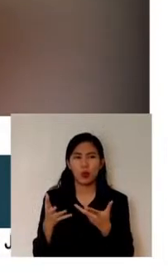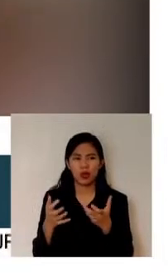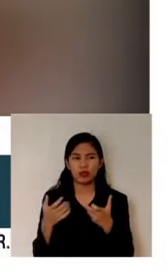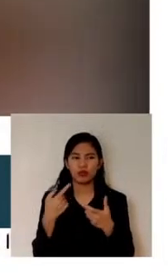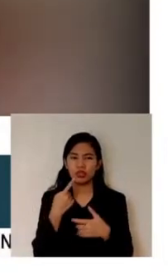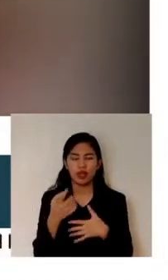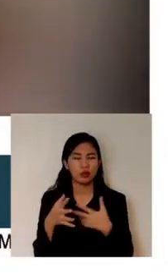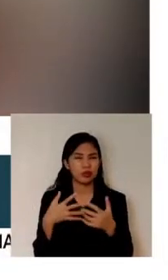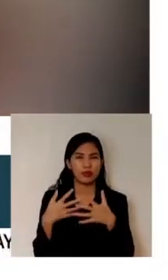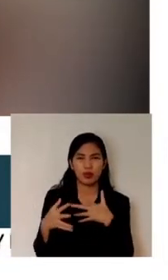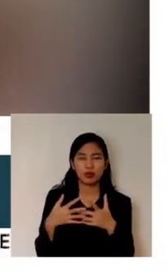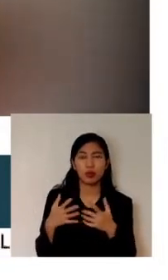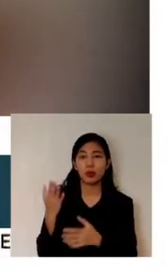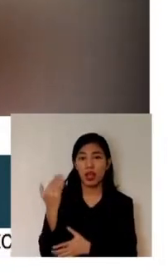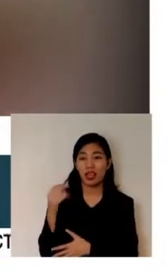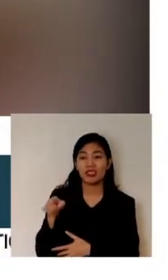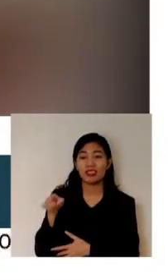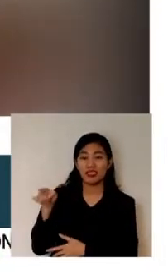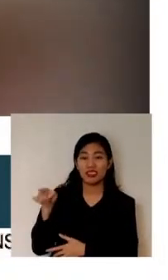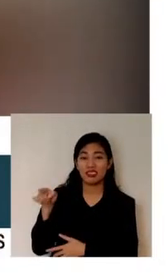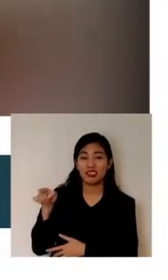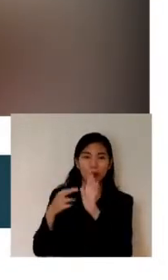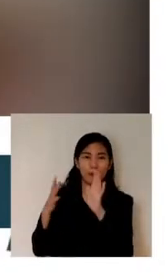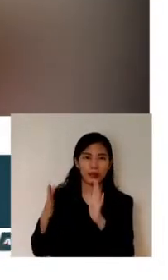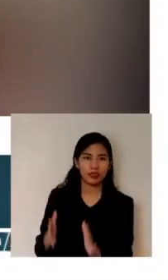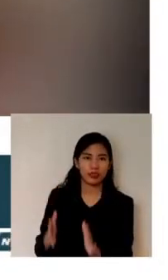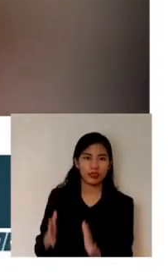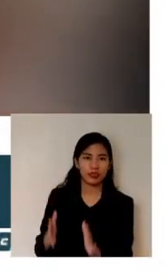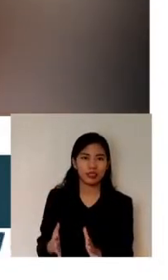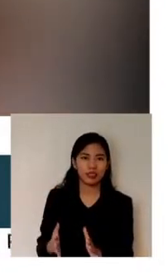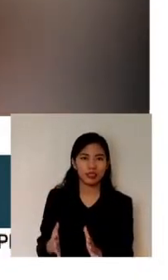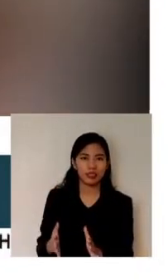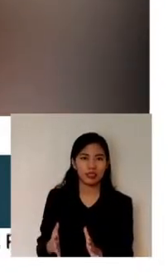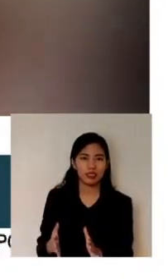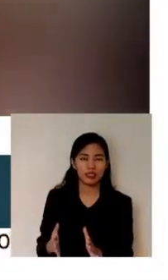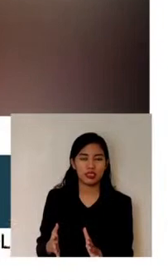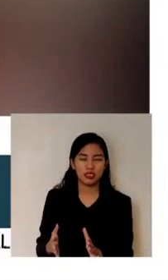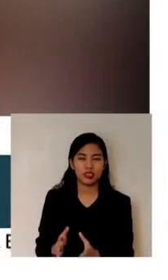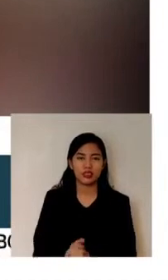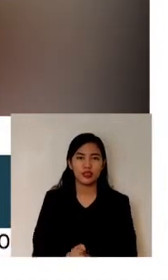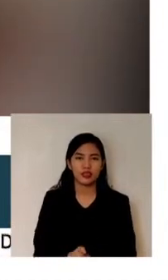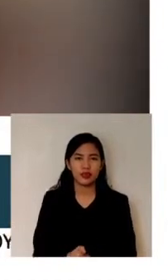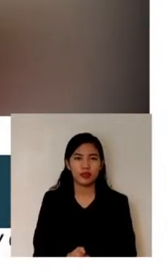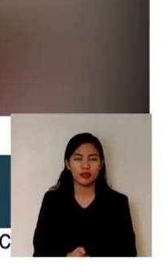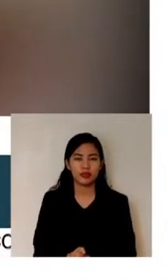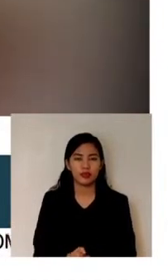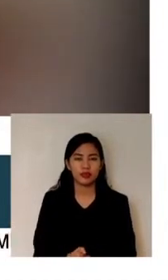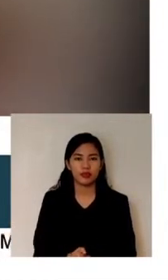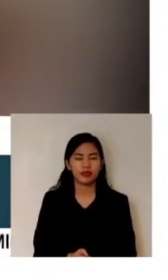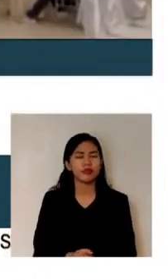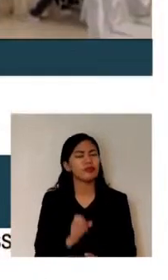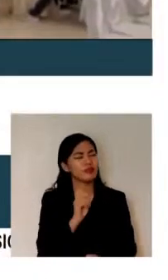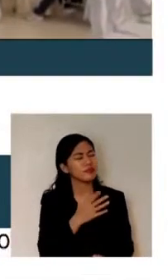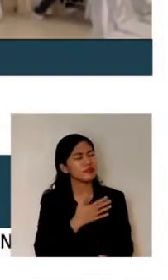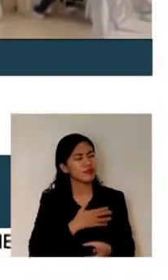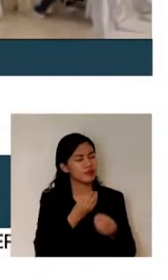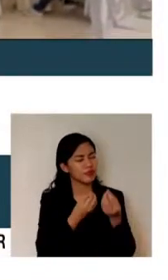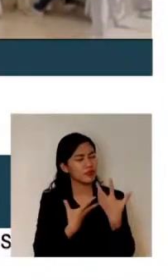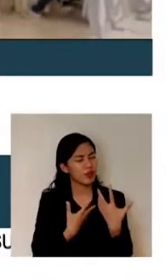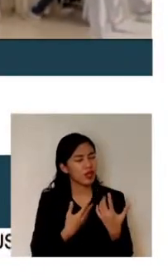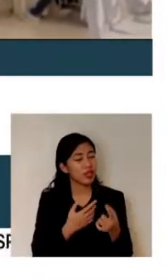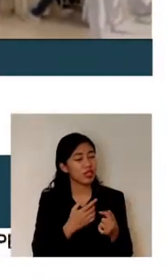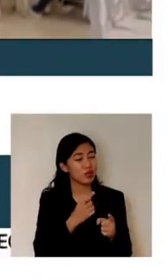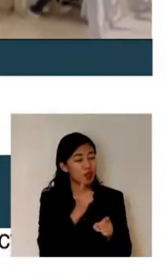is supposed to be representing the former senator. Tell me something, Attorney Panalo. Was it right for